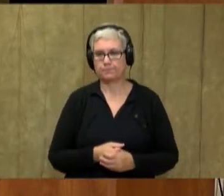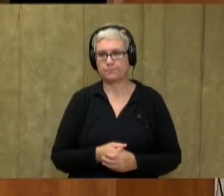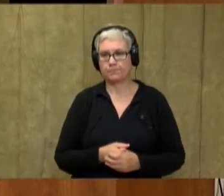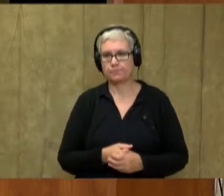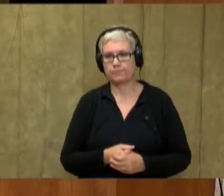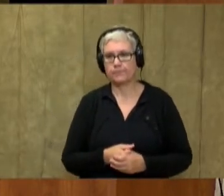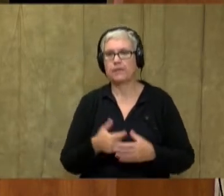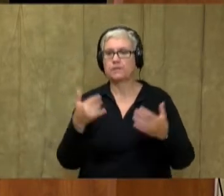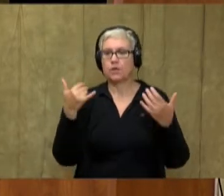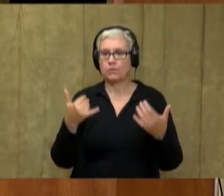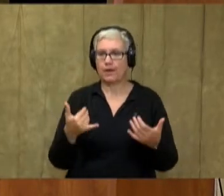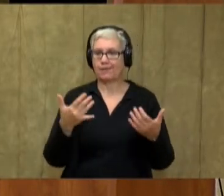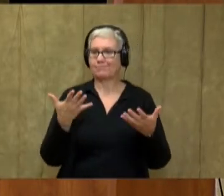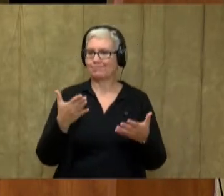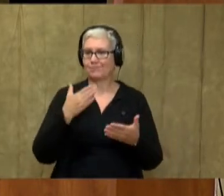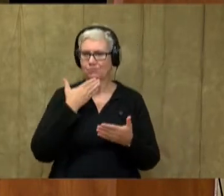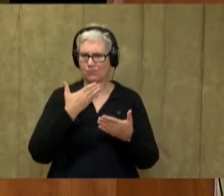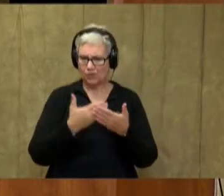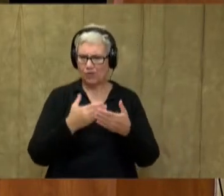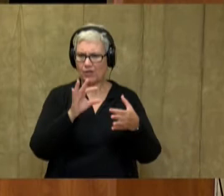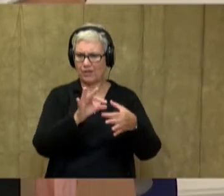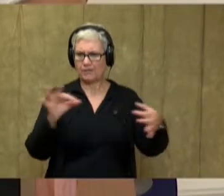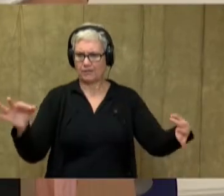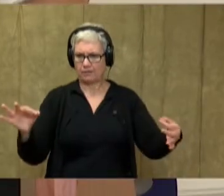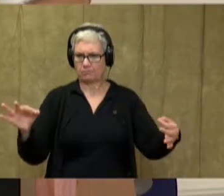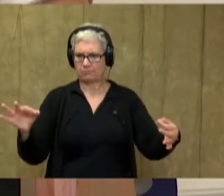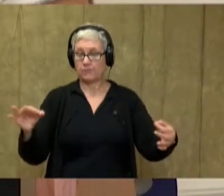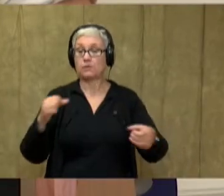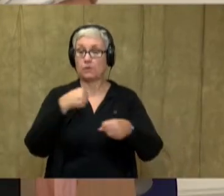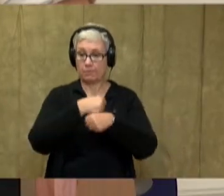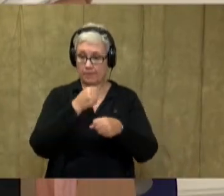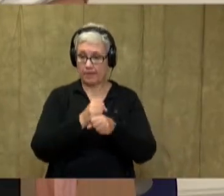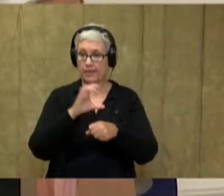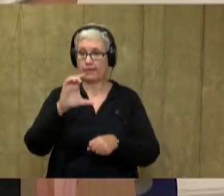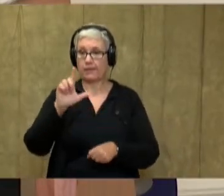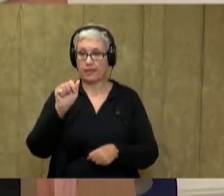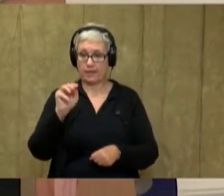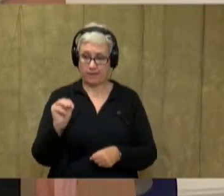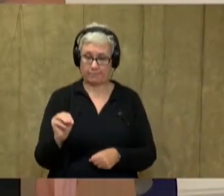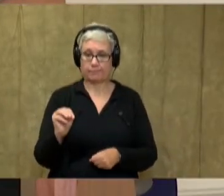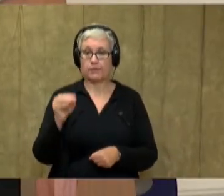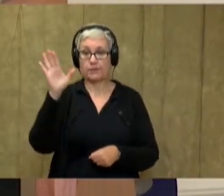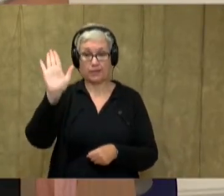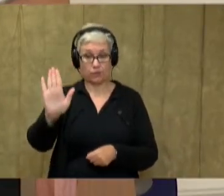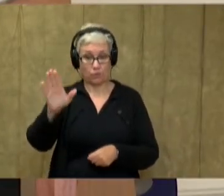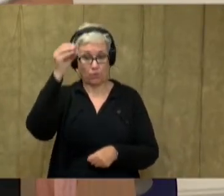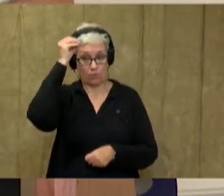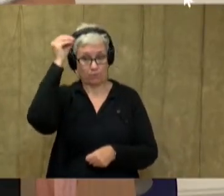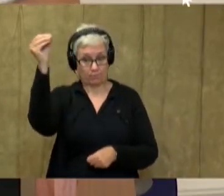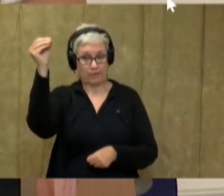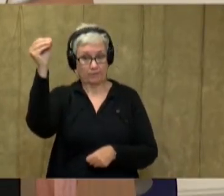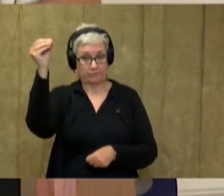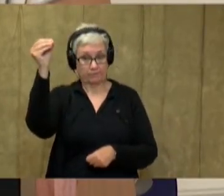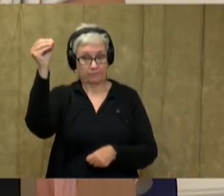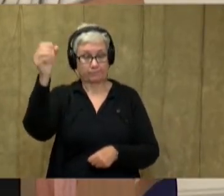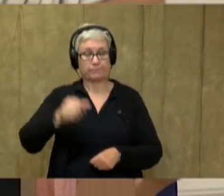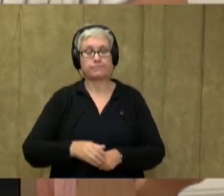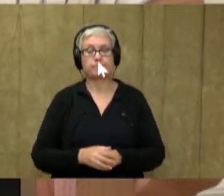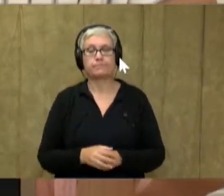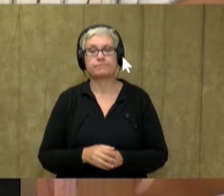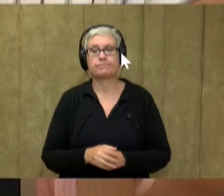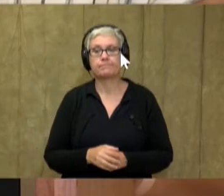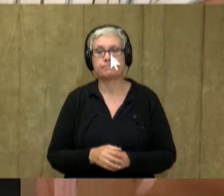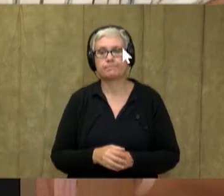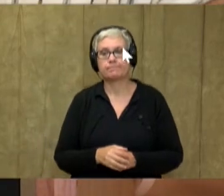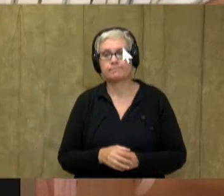into a decent sentence. It is making a claim, so your readers immediately know exactly what you are trying to